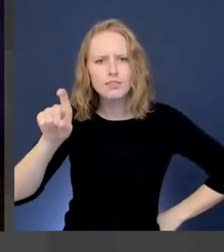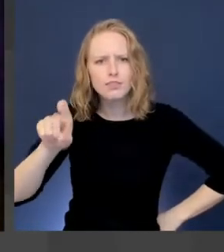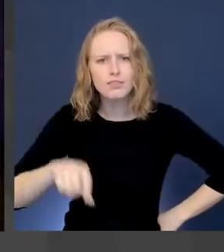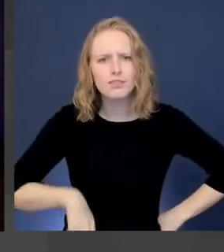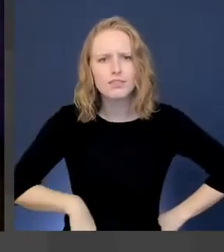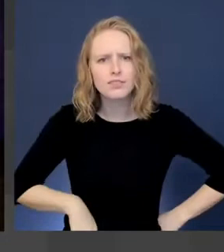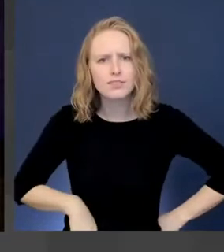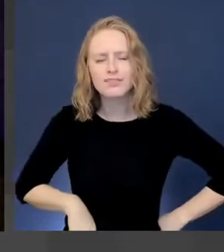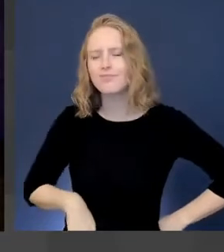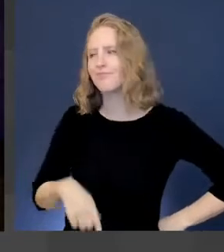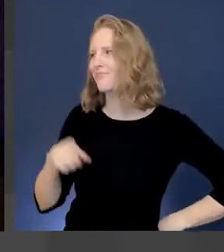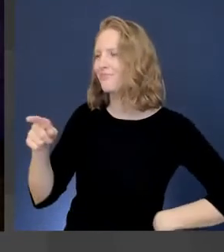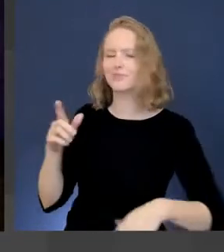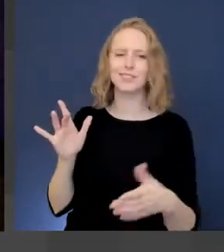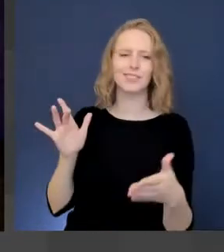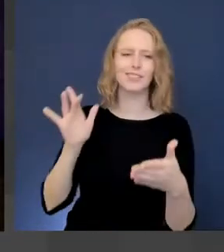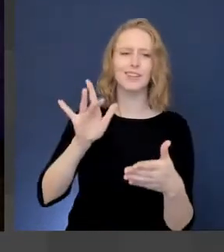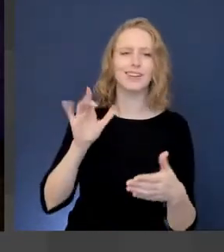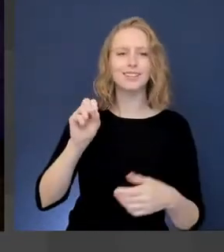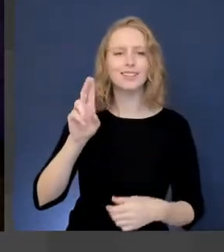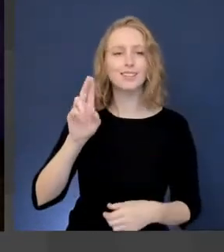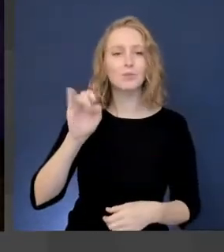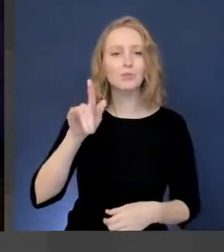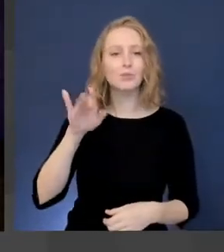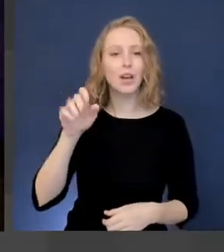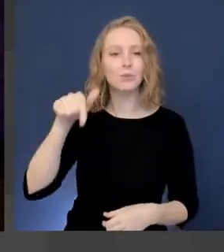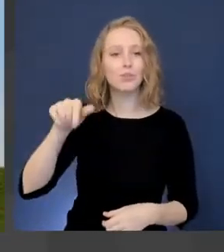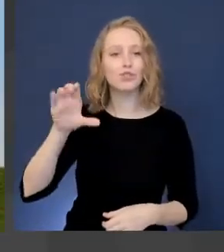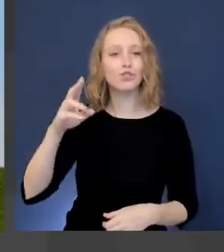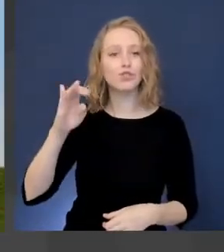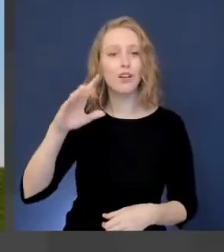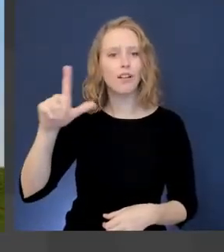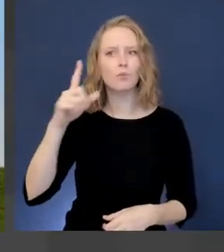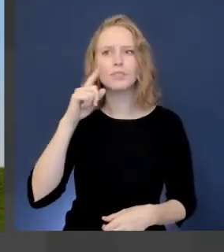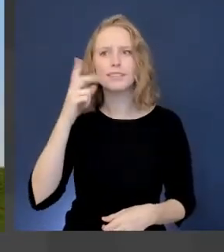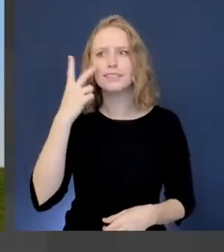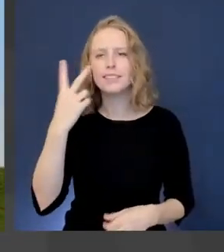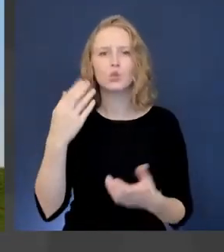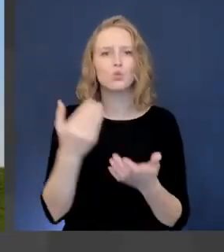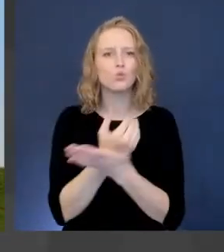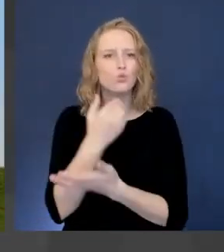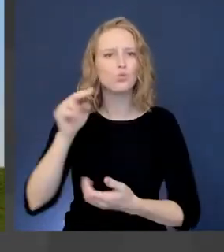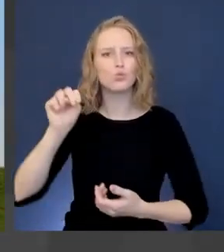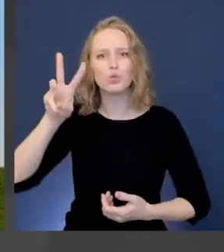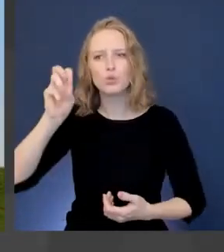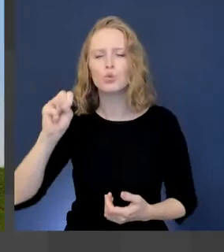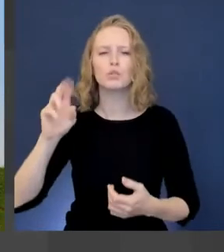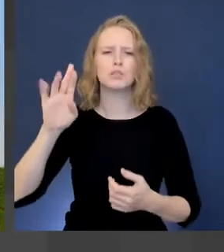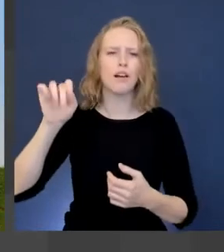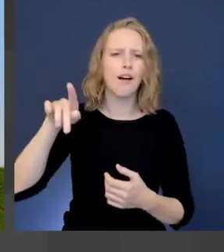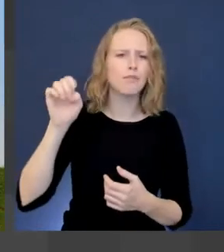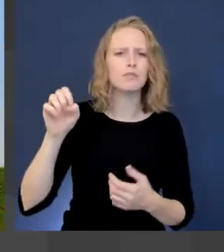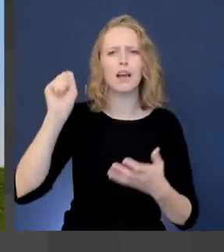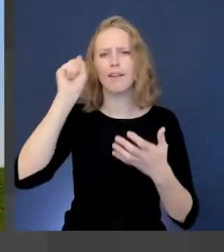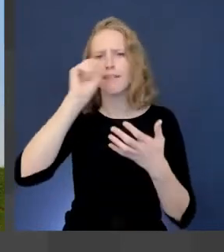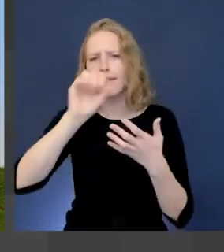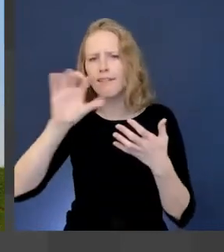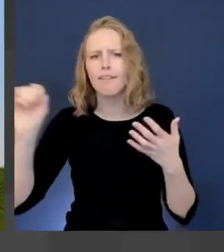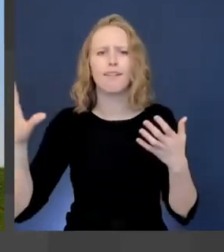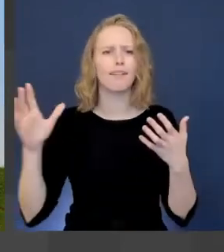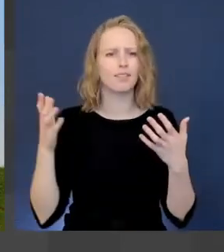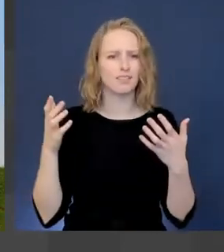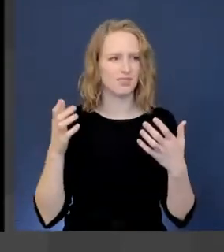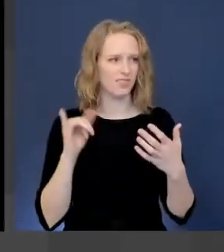announcements, trailers for new updates, upcoming games, and the exciting future of Minecraft. Are you sure that's the right